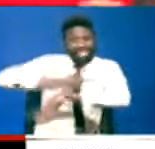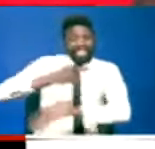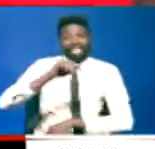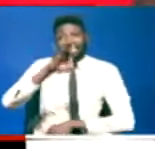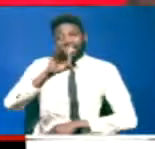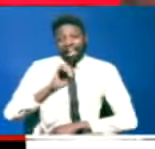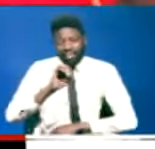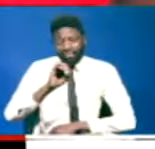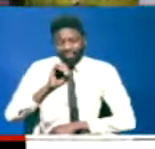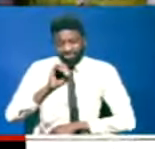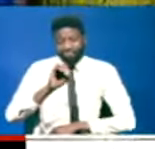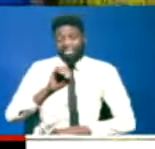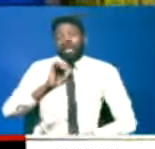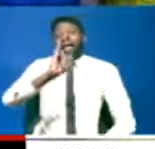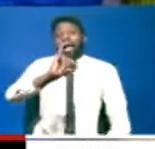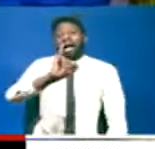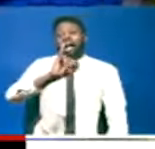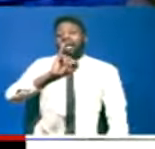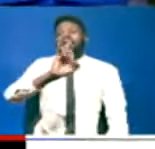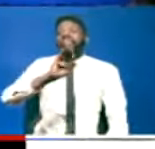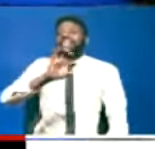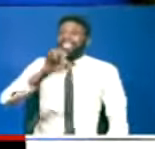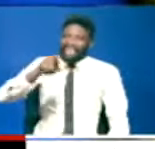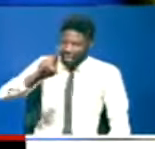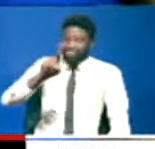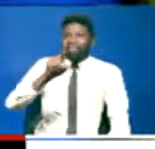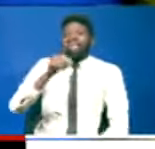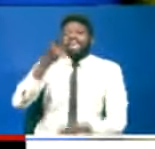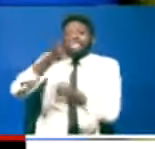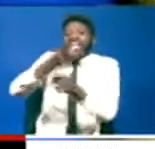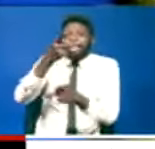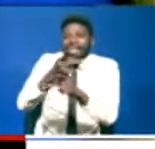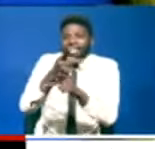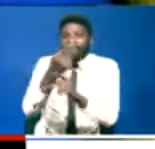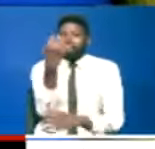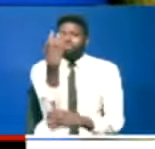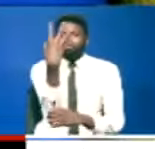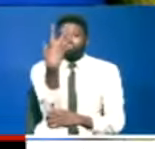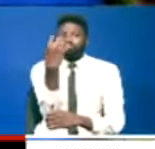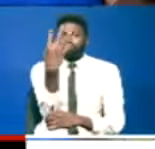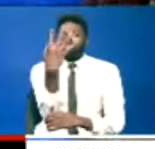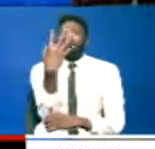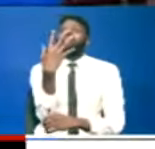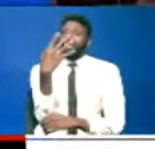be the custodian of a peace torch that will be symbolic to the flames of peace across